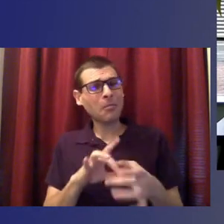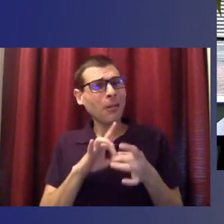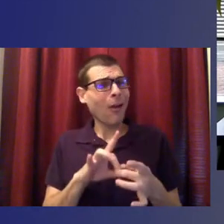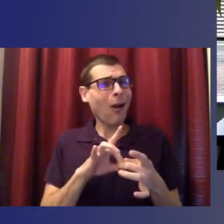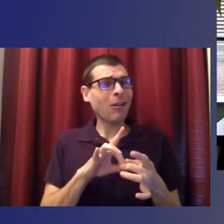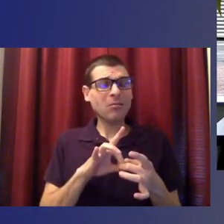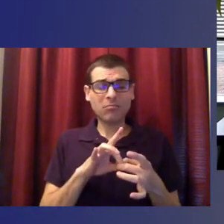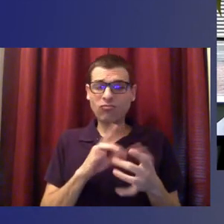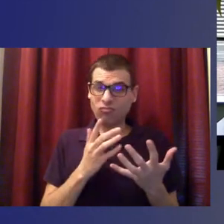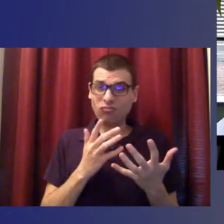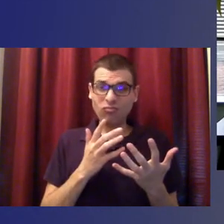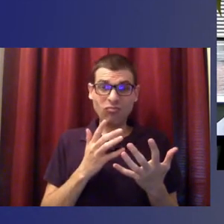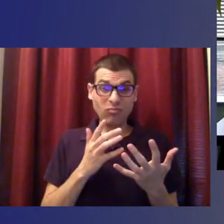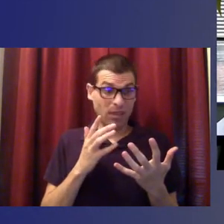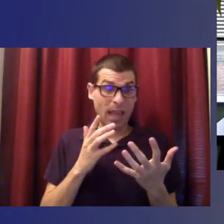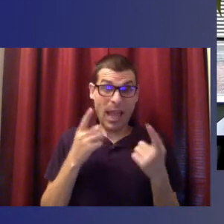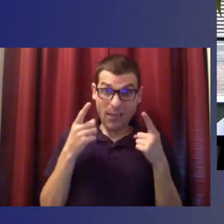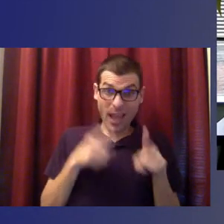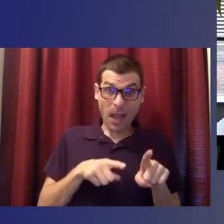going to be able